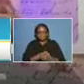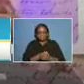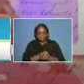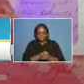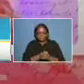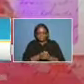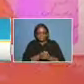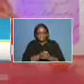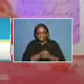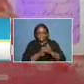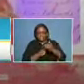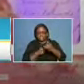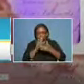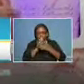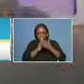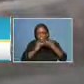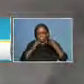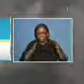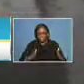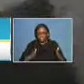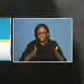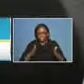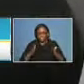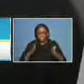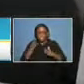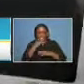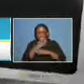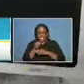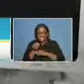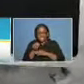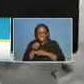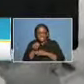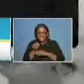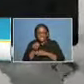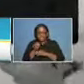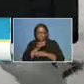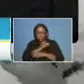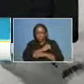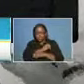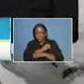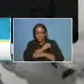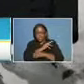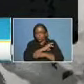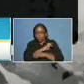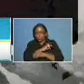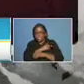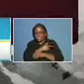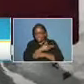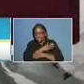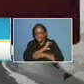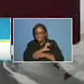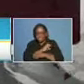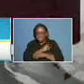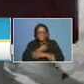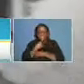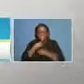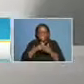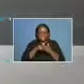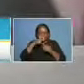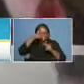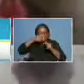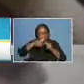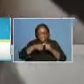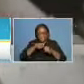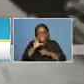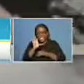Former journalist, now Minister of Social Services and Urban Development, the Honorable Obi Wilchcombe, says veteran journalist and diplomat Ed